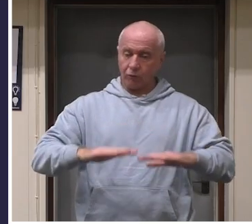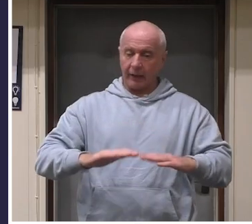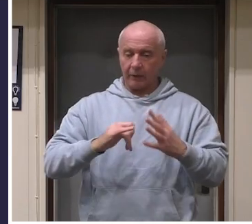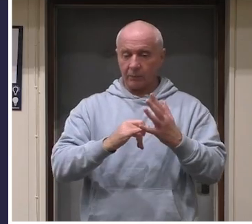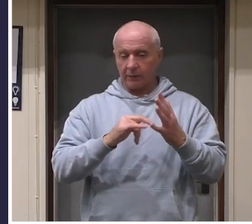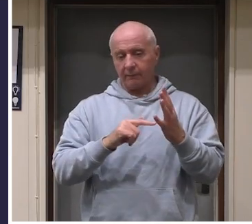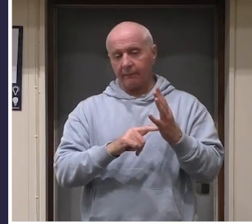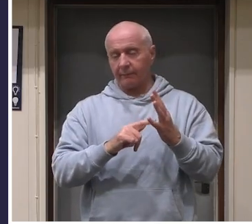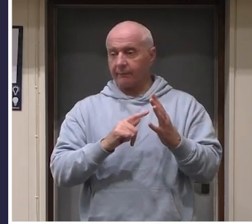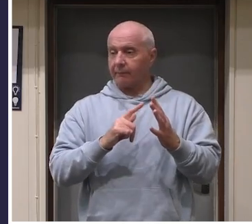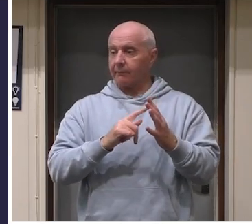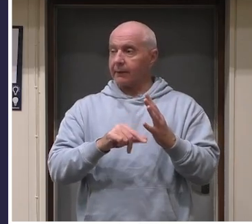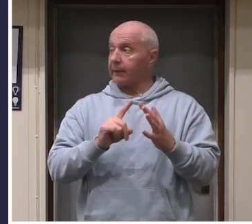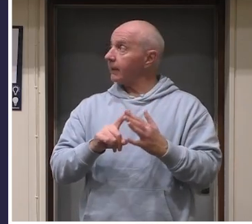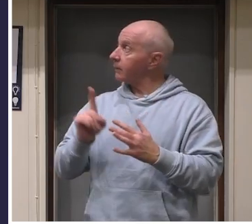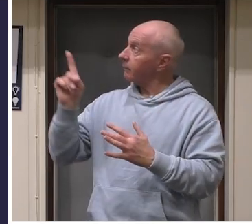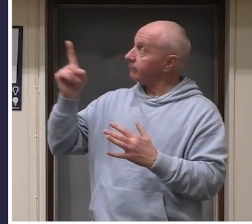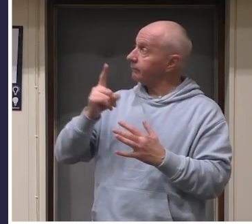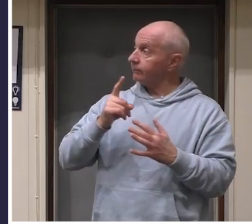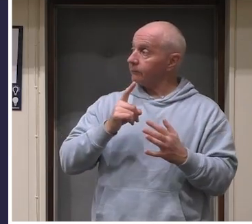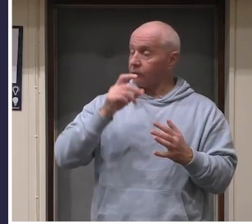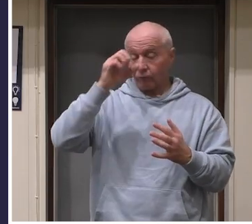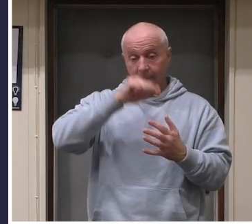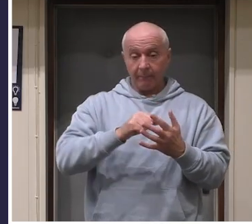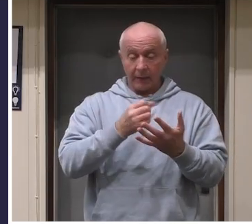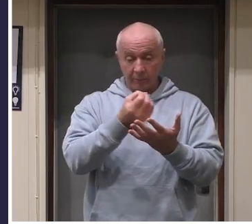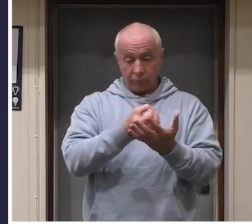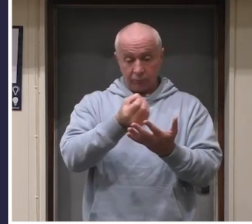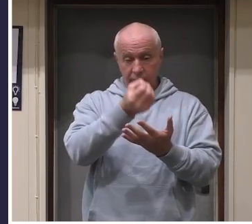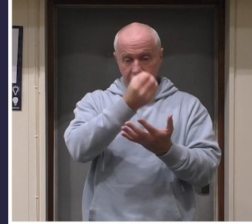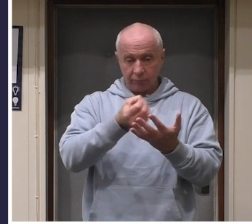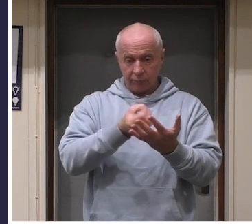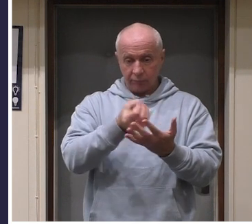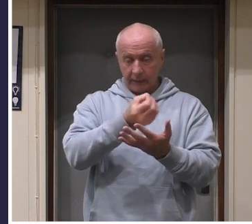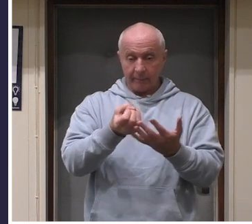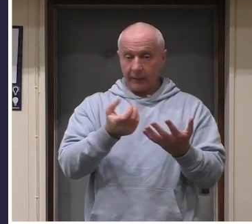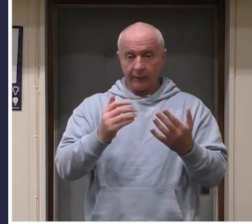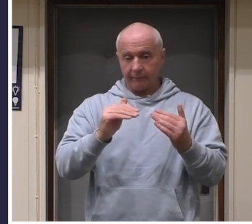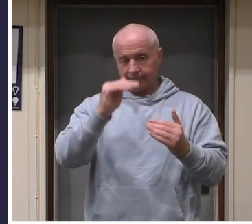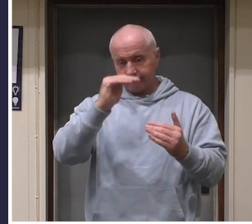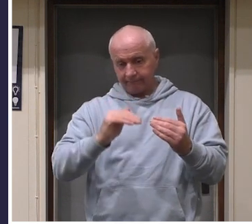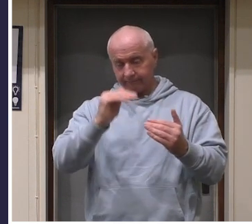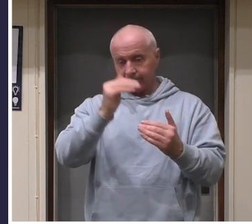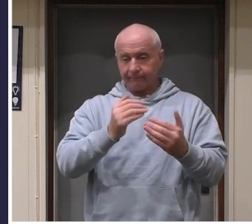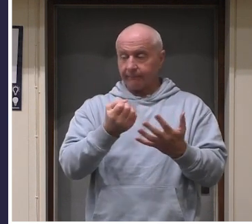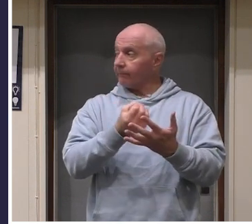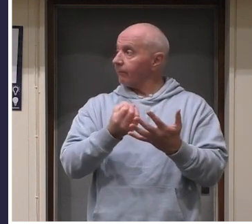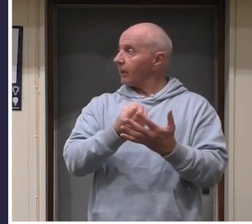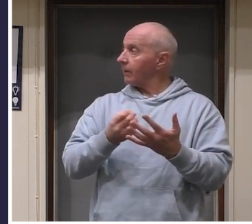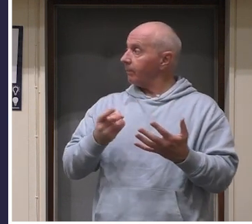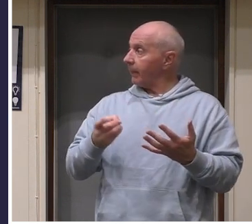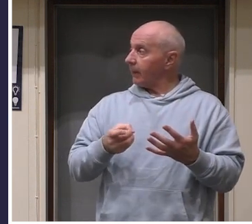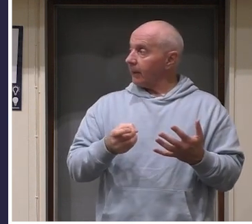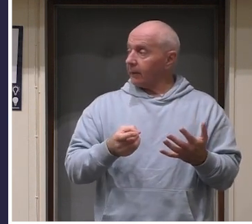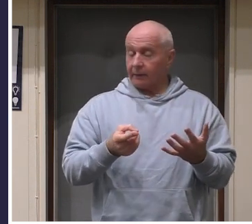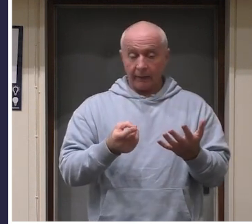remember, that's the harmonic oscillator. It can be in any of those levels. And if it's, let's say, if it's somewhere, if this